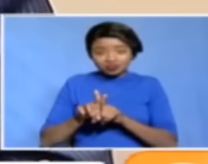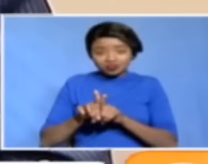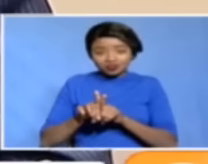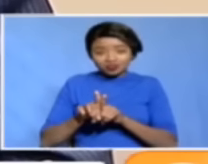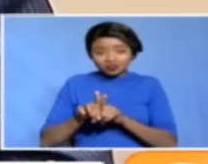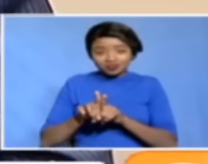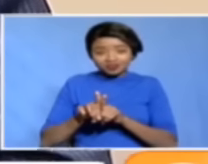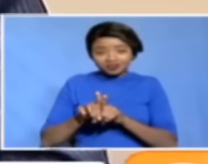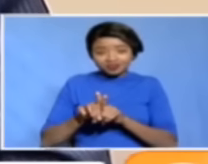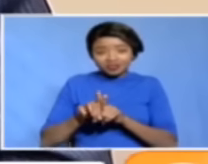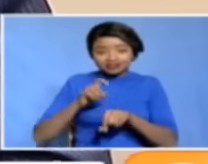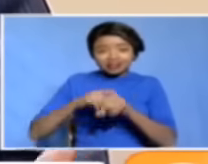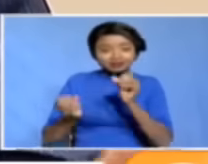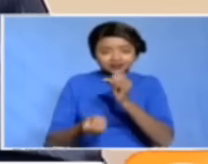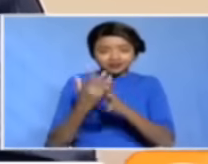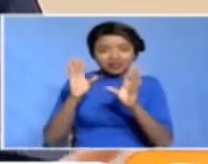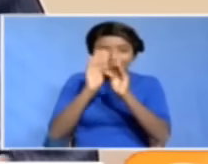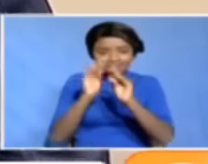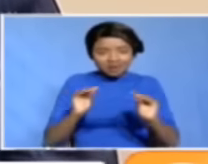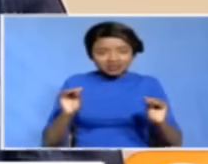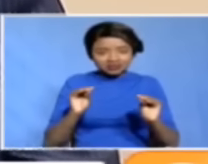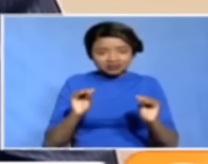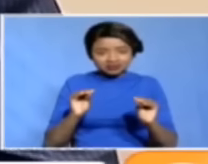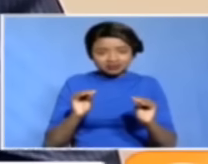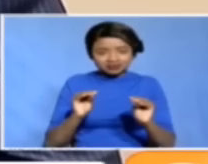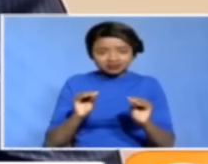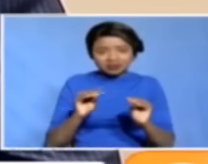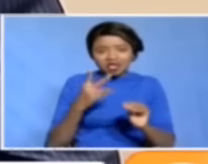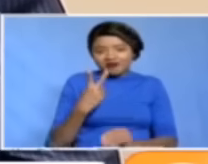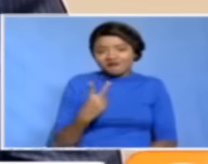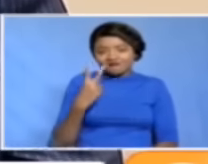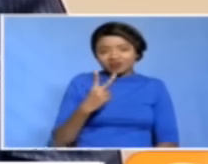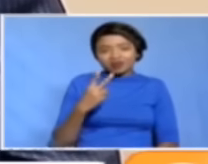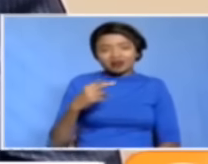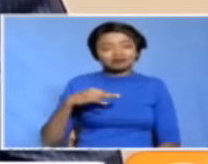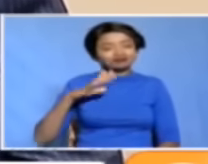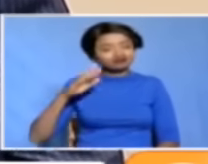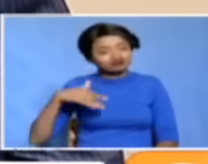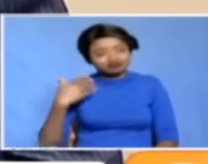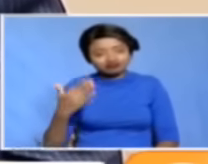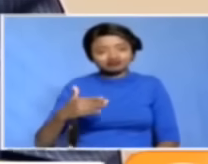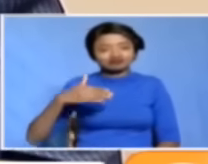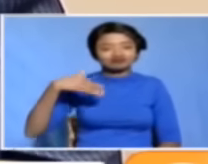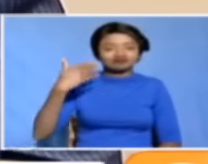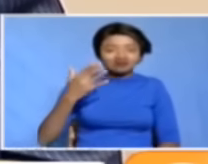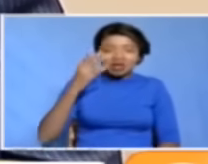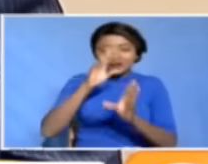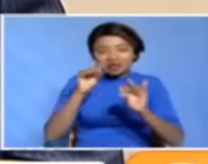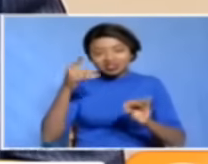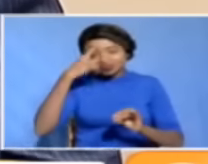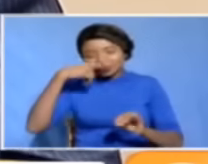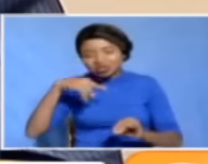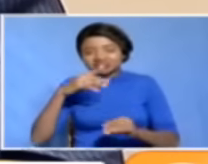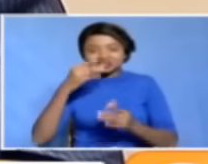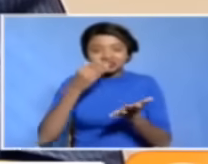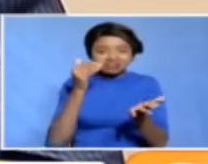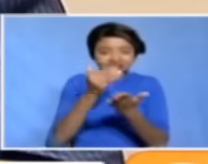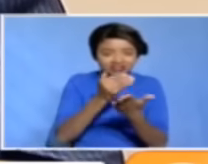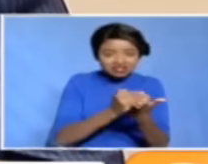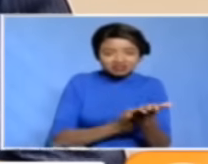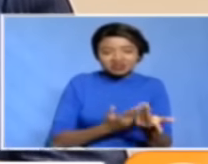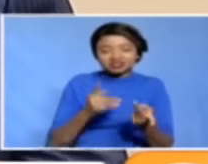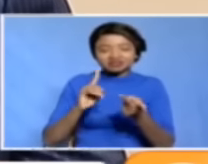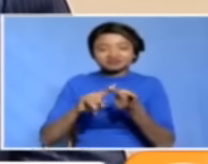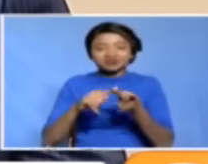When we begin the budget cycle, maybe in February, so that every day the budget policy statement, the budget,